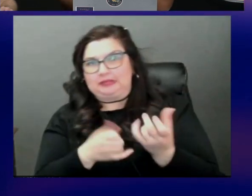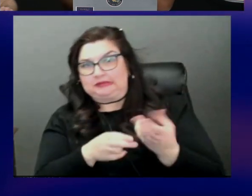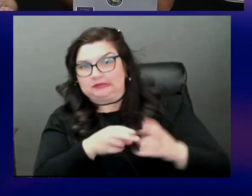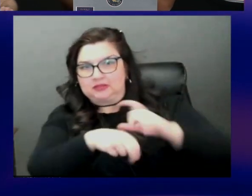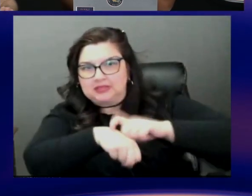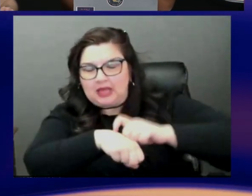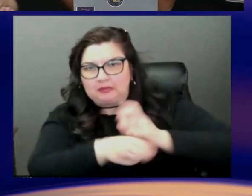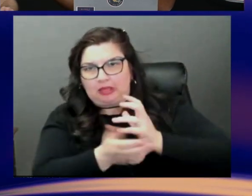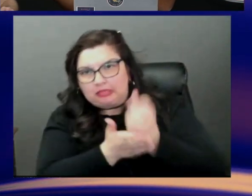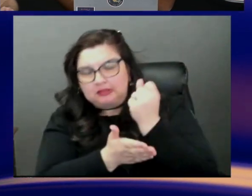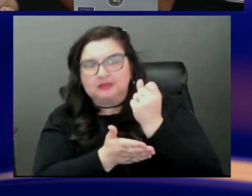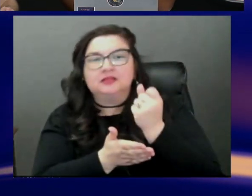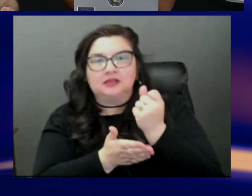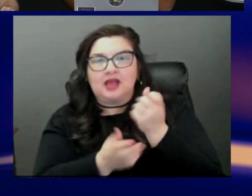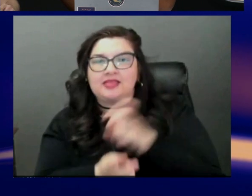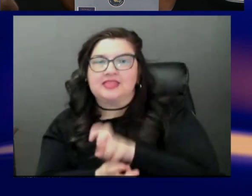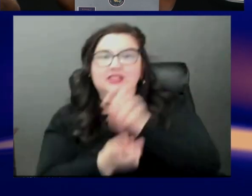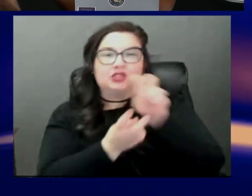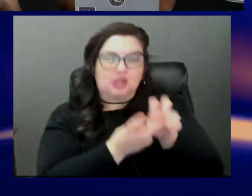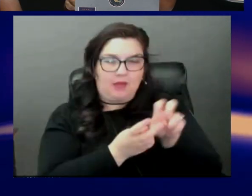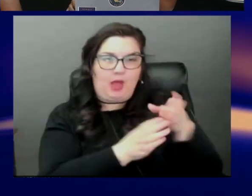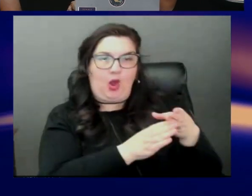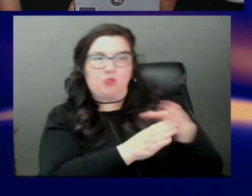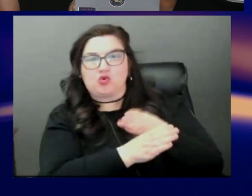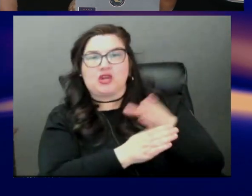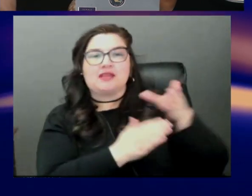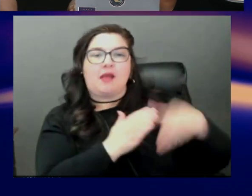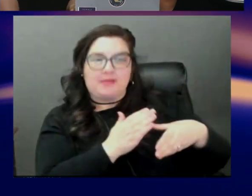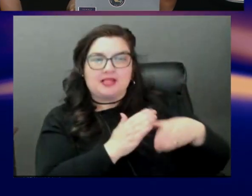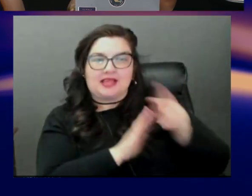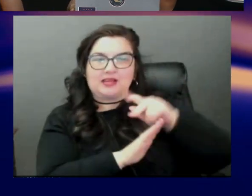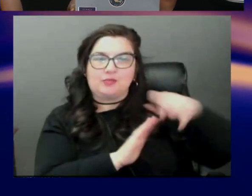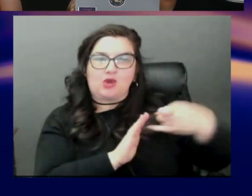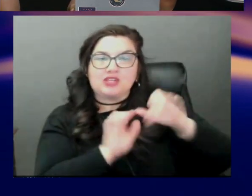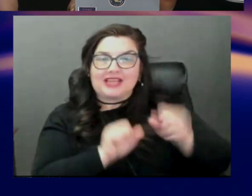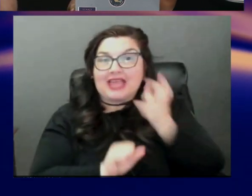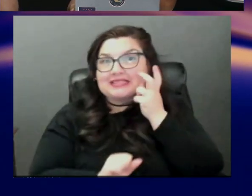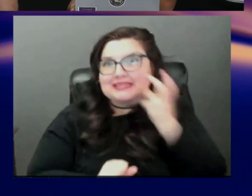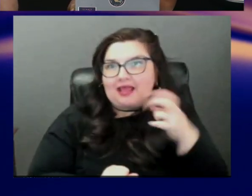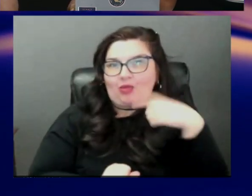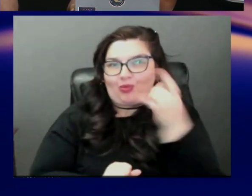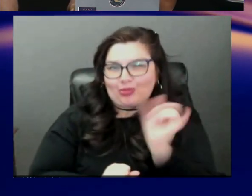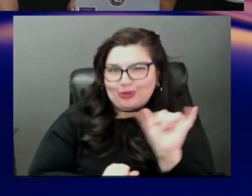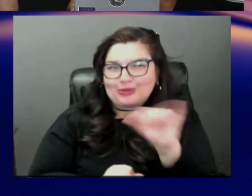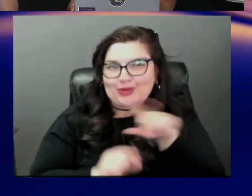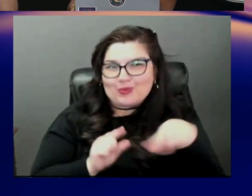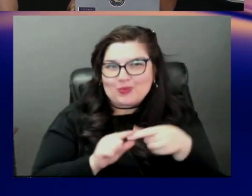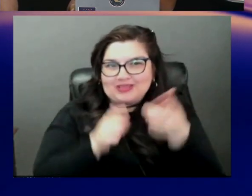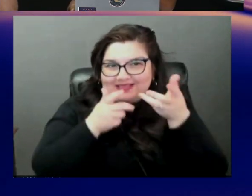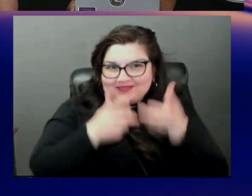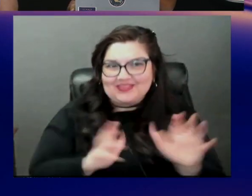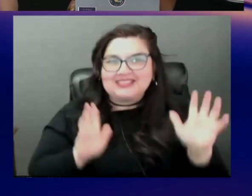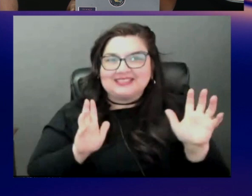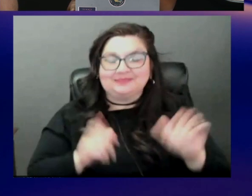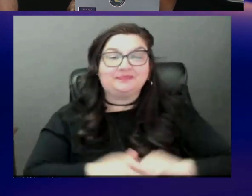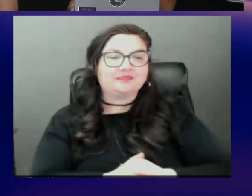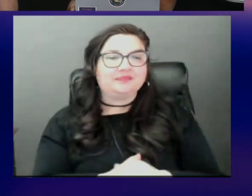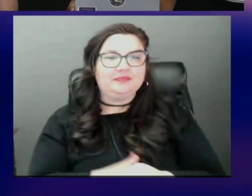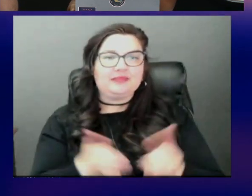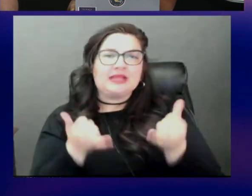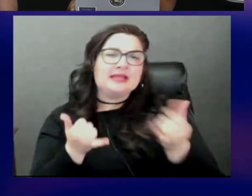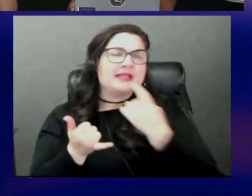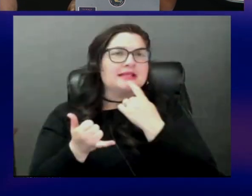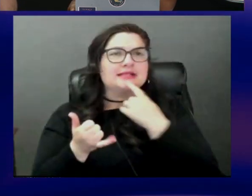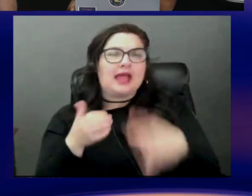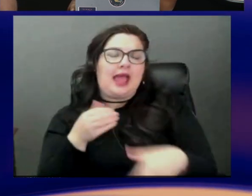and we're going to jump over to a pre-completed project just so that you can see what it's like when you actually have it all done. But let's say we want to add a